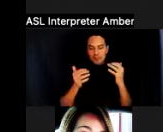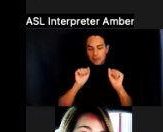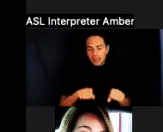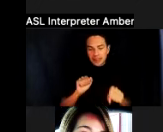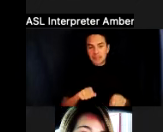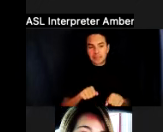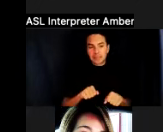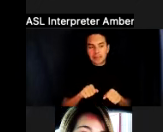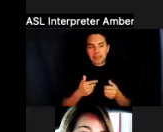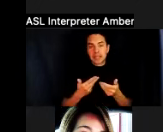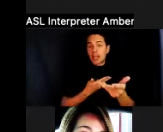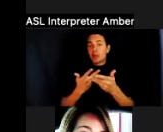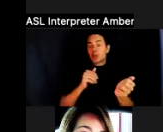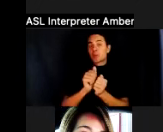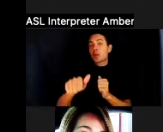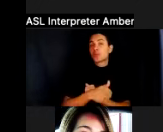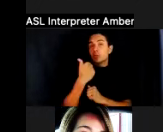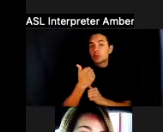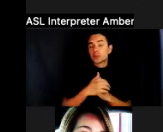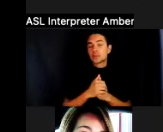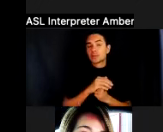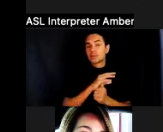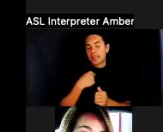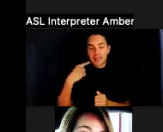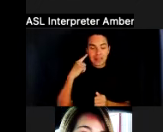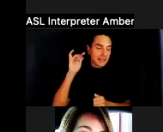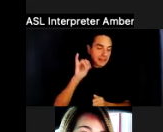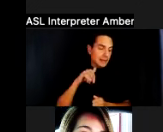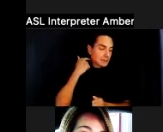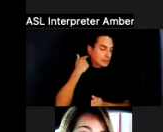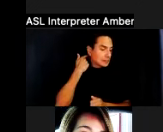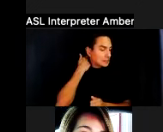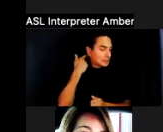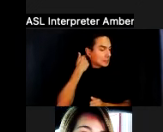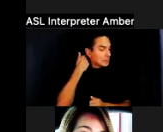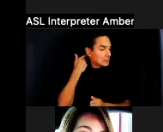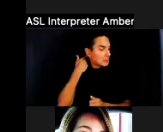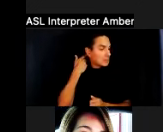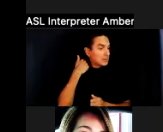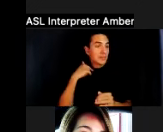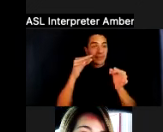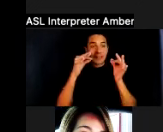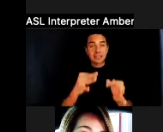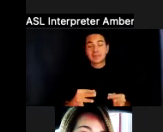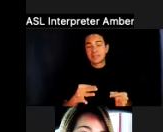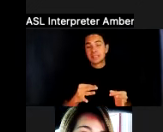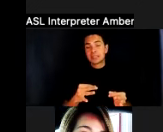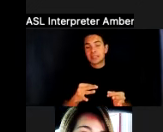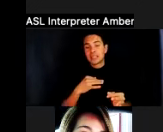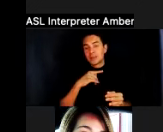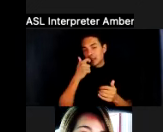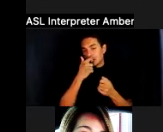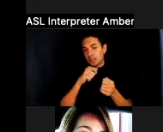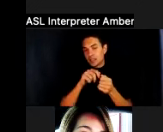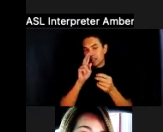know, interact with others. And I think that yeah, and I would definitely be interested to see. I think it's a